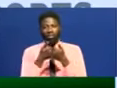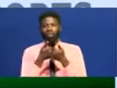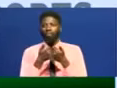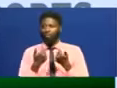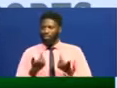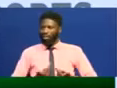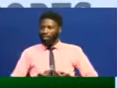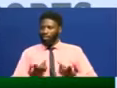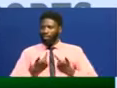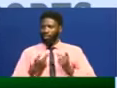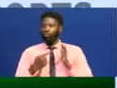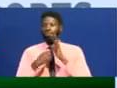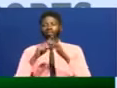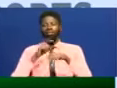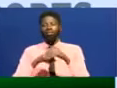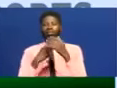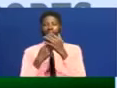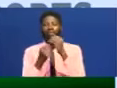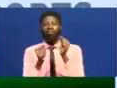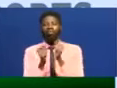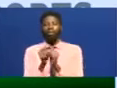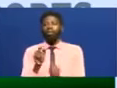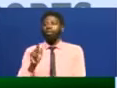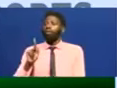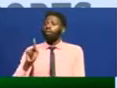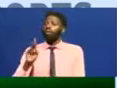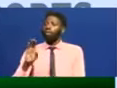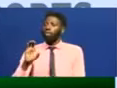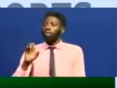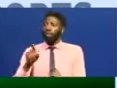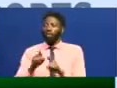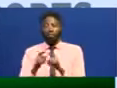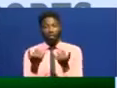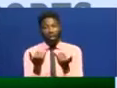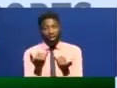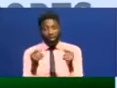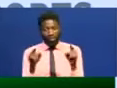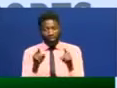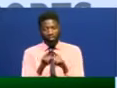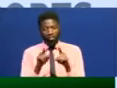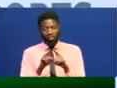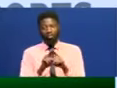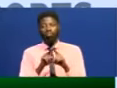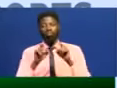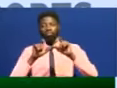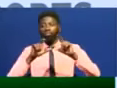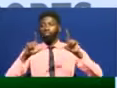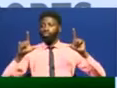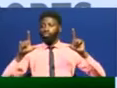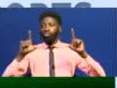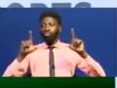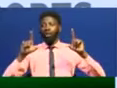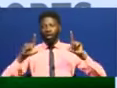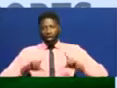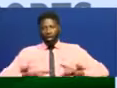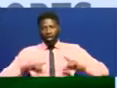partnership with Kenya Broadcasting Corporation, which is also giving us a live feed for this particular event, Asante Sana